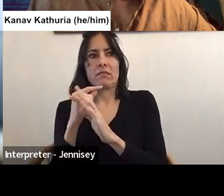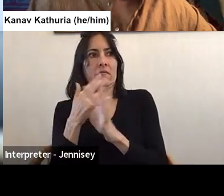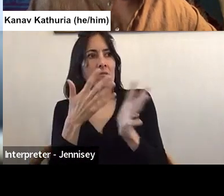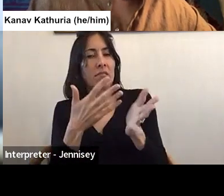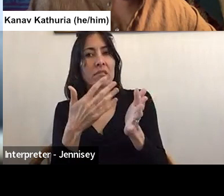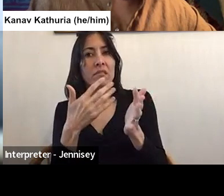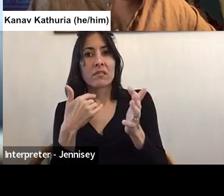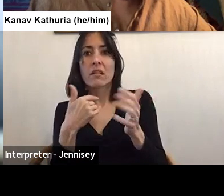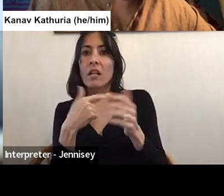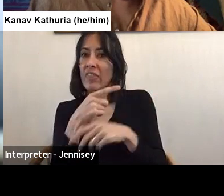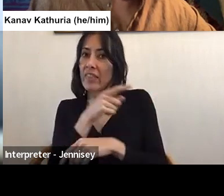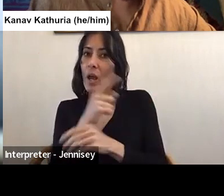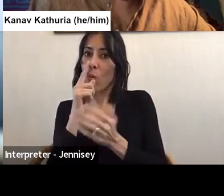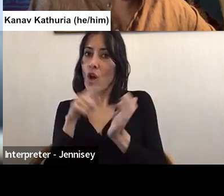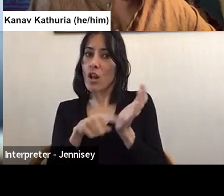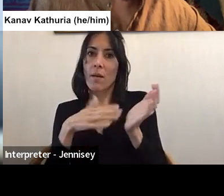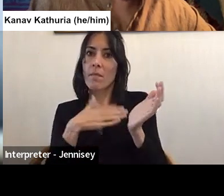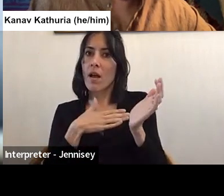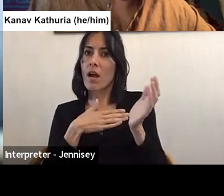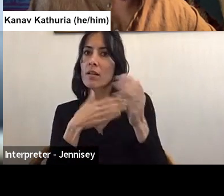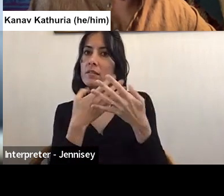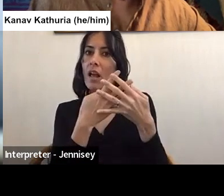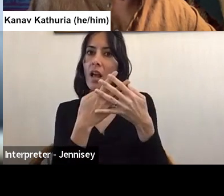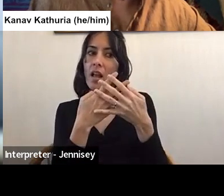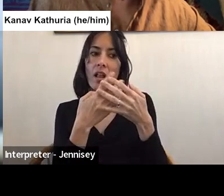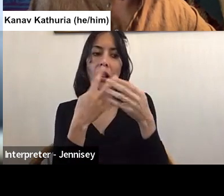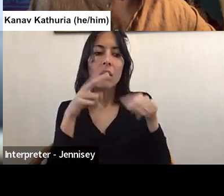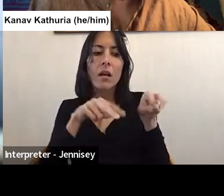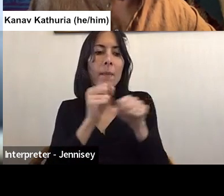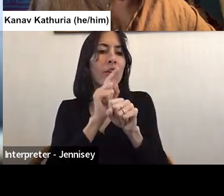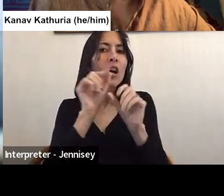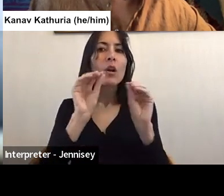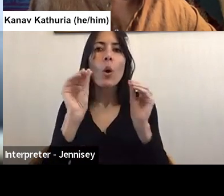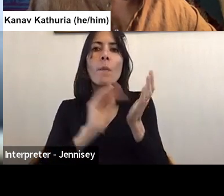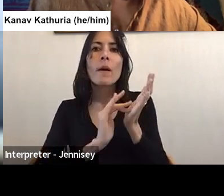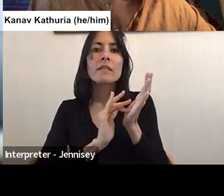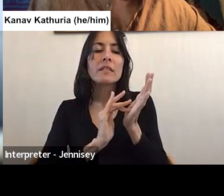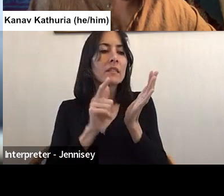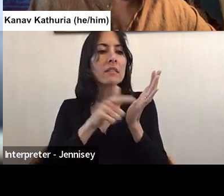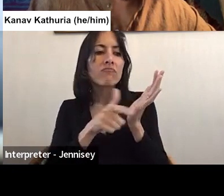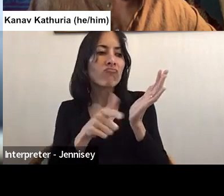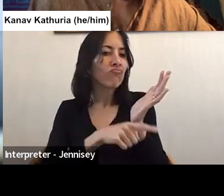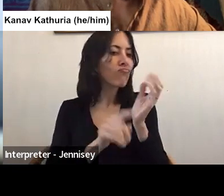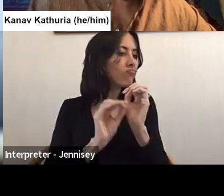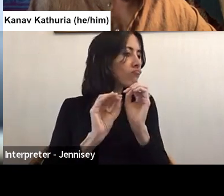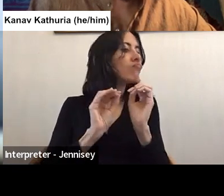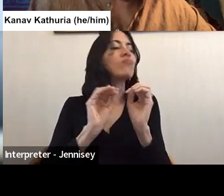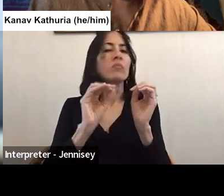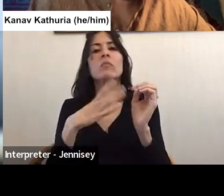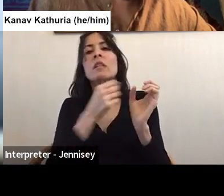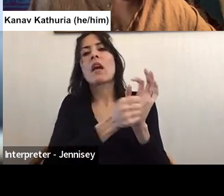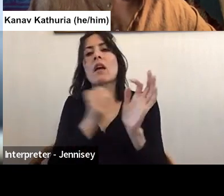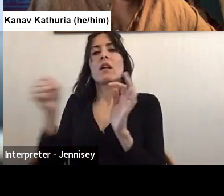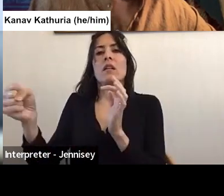we were put into the lockdown. And they took anything we had that would ease our pain, you know. And